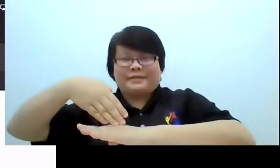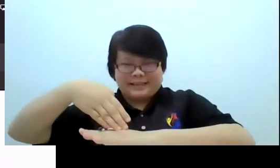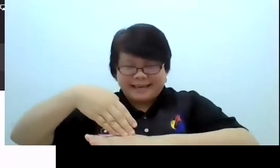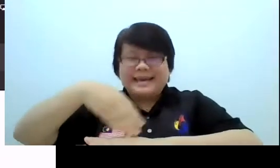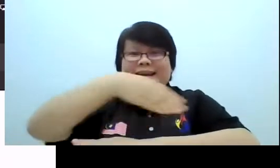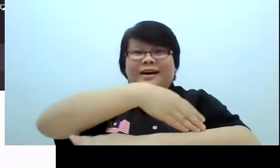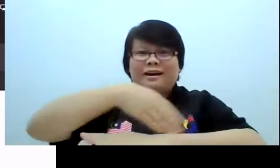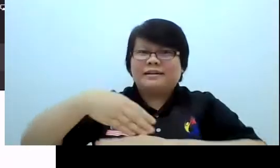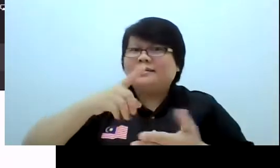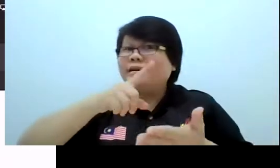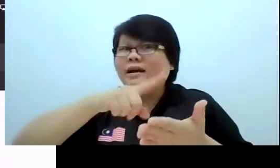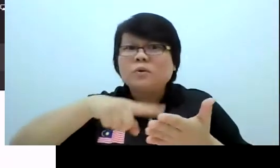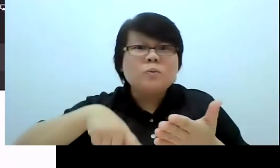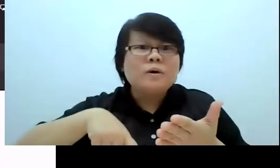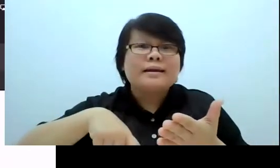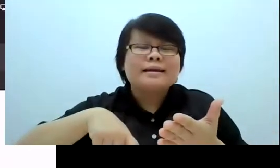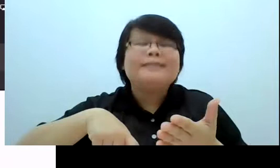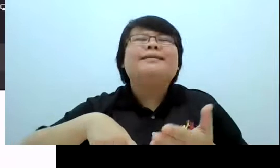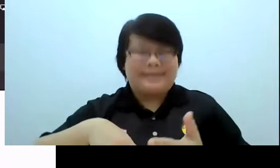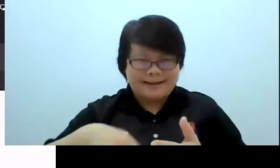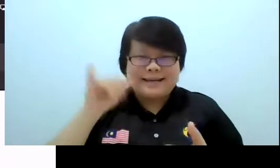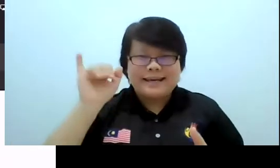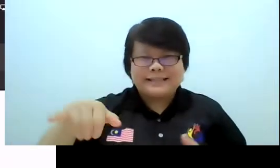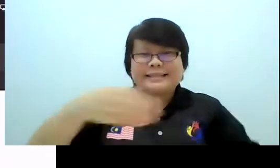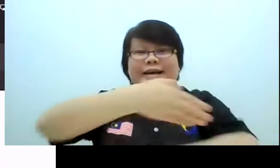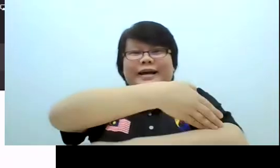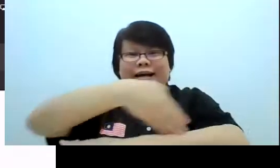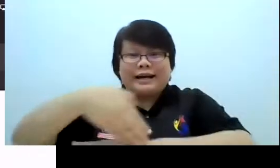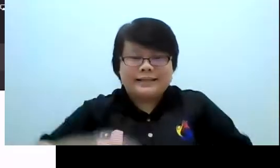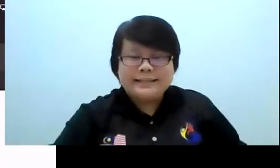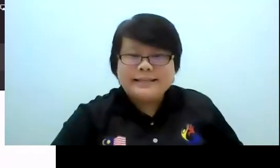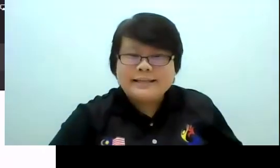underline, okay? Underline what? Yes,